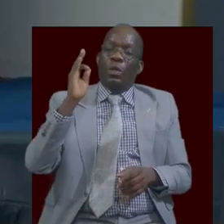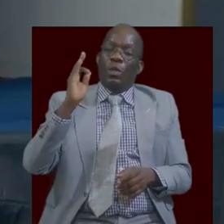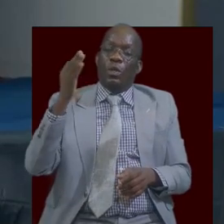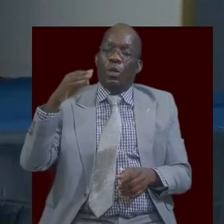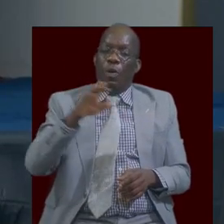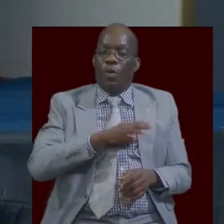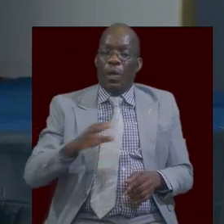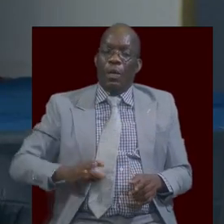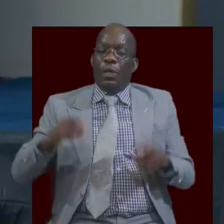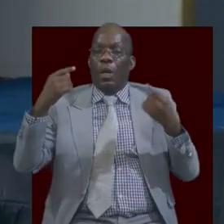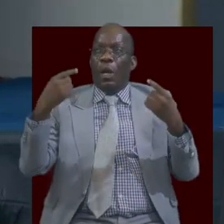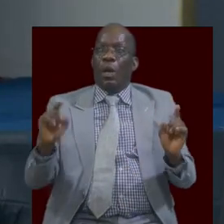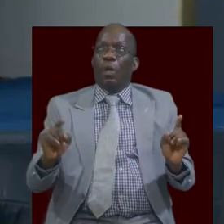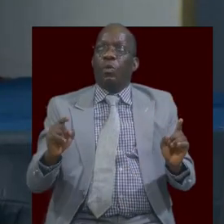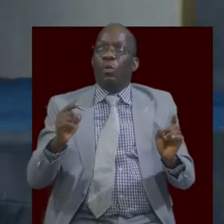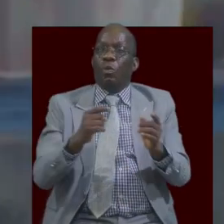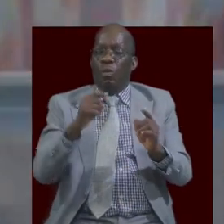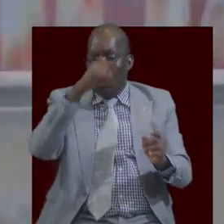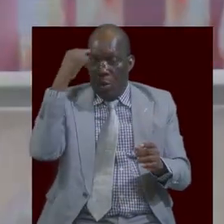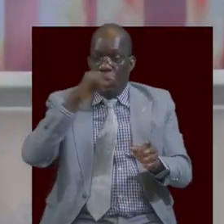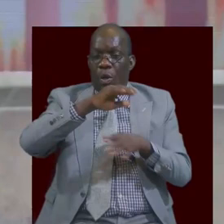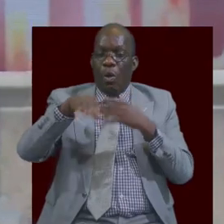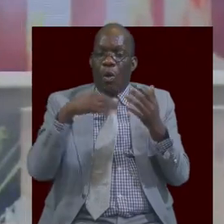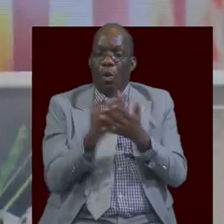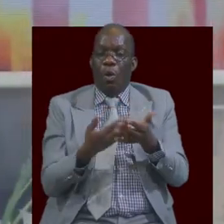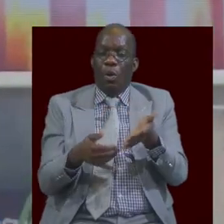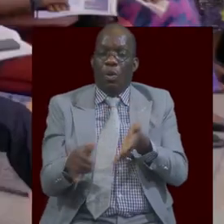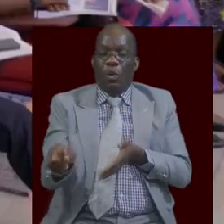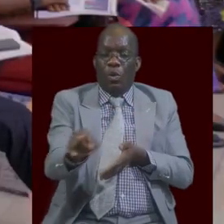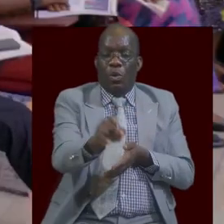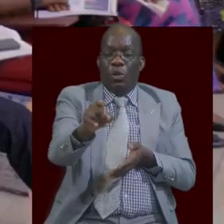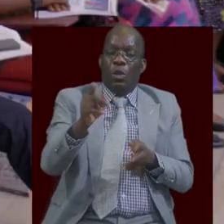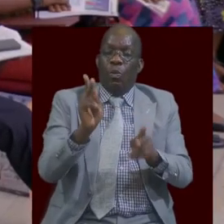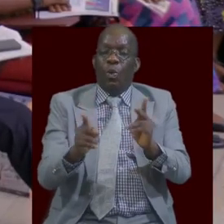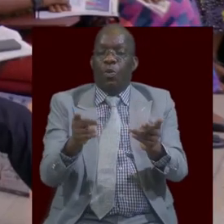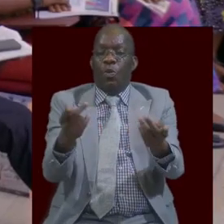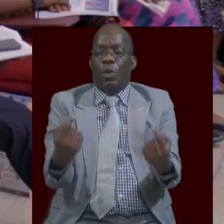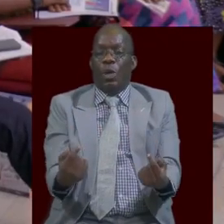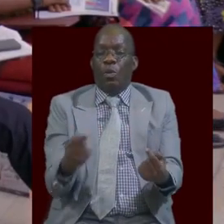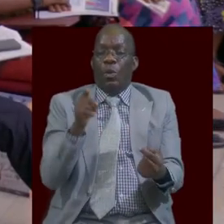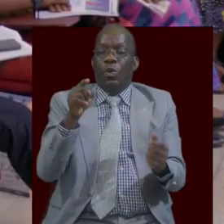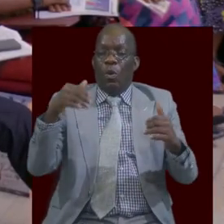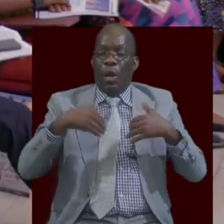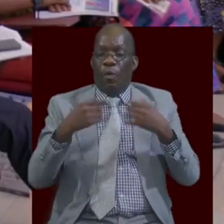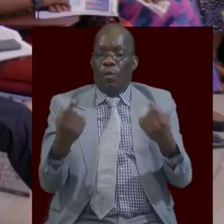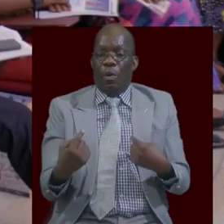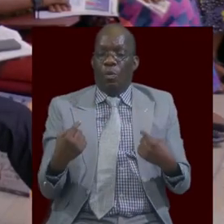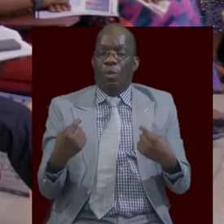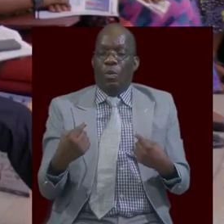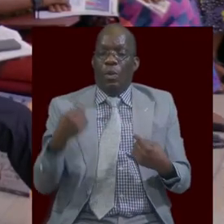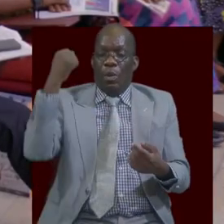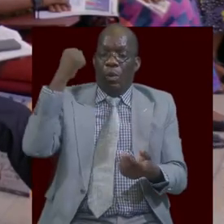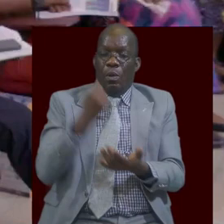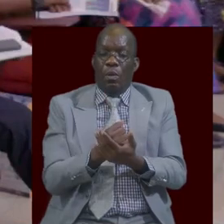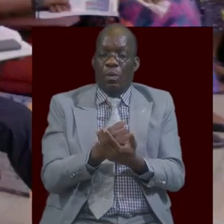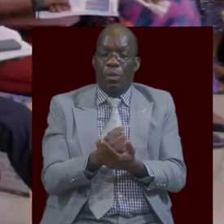Because all those people, they came. You have come already.